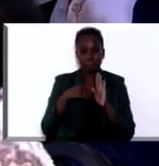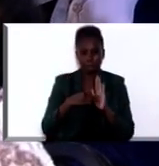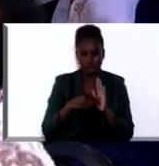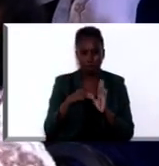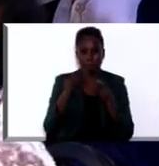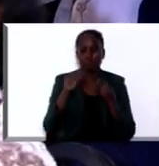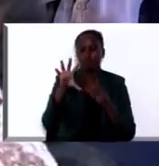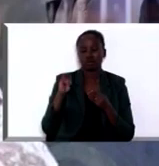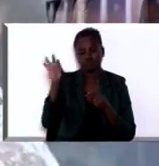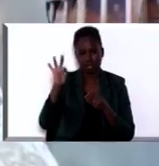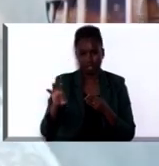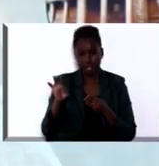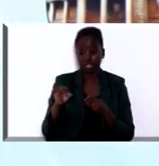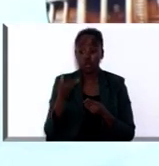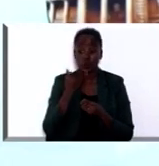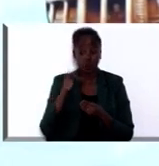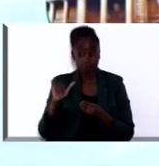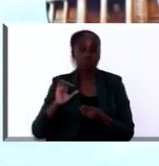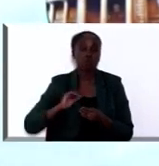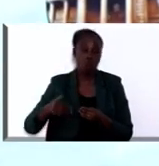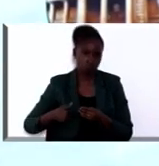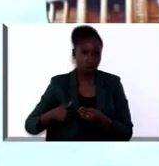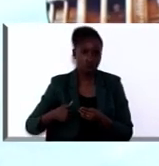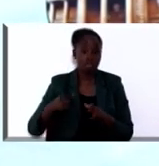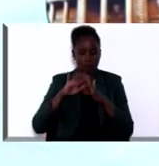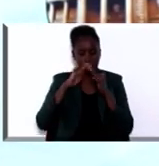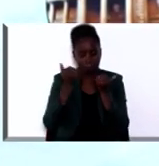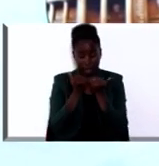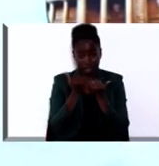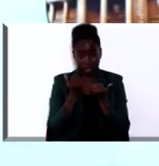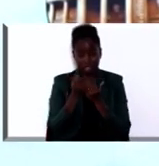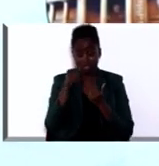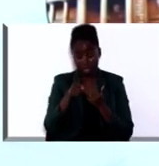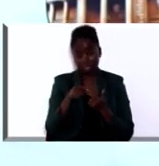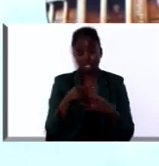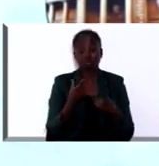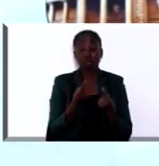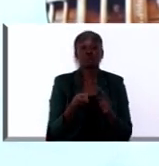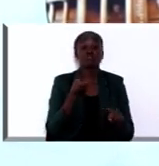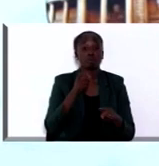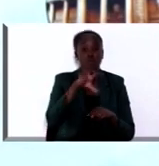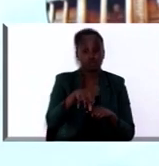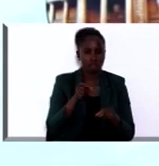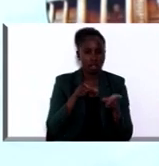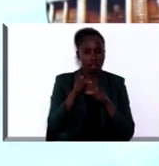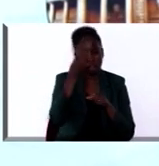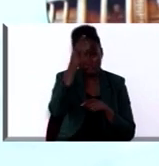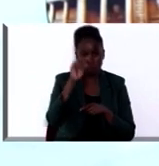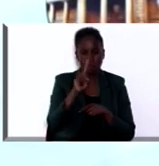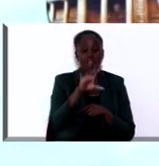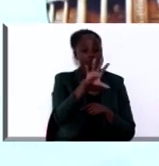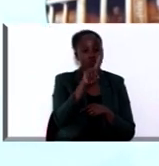the beneficiaries being women, and that the bursary scheme run by the provincial government, 51% of